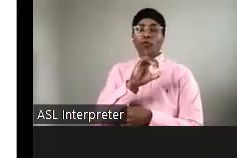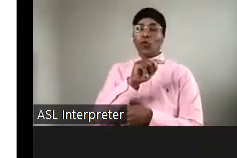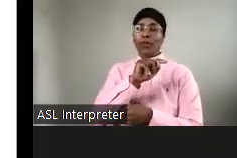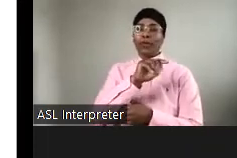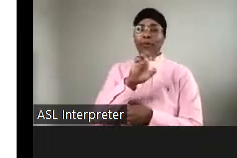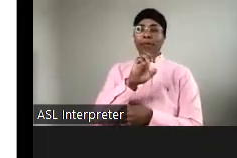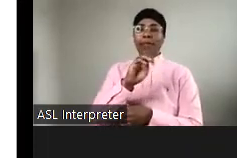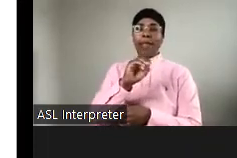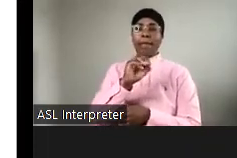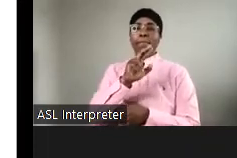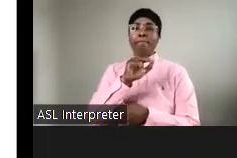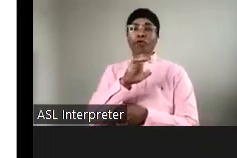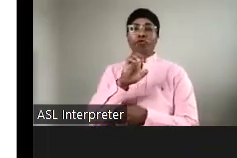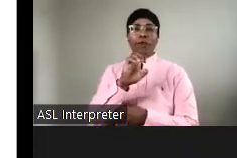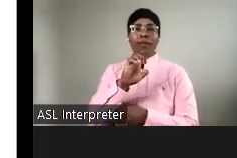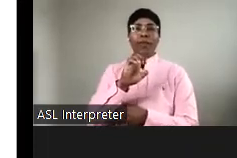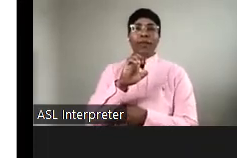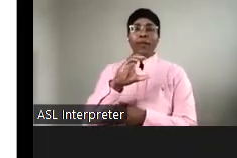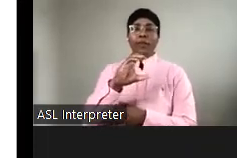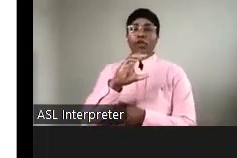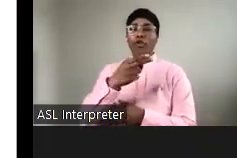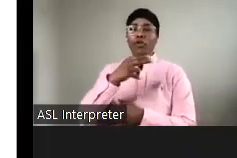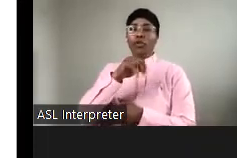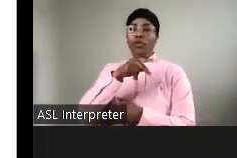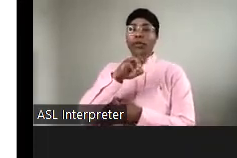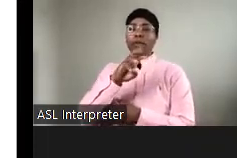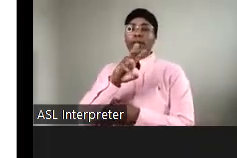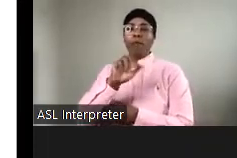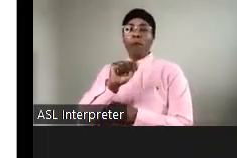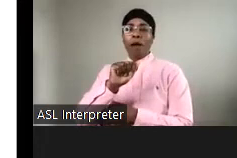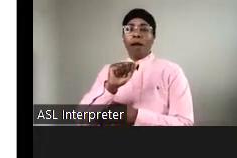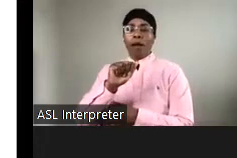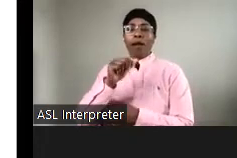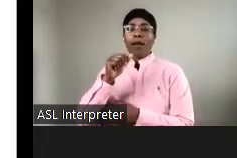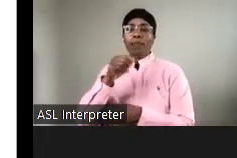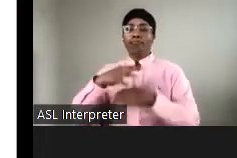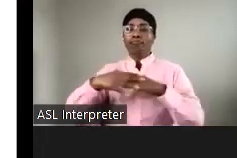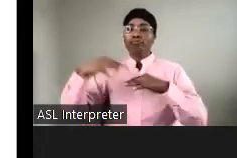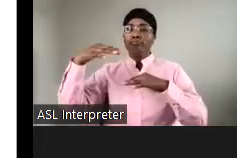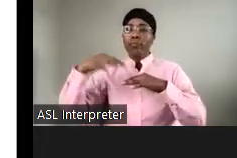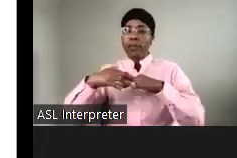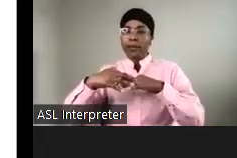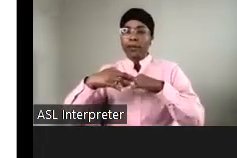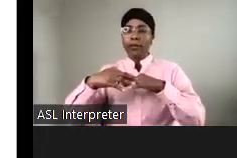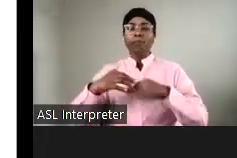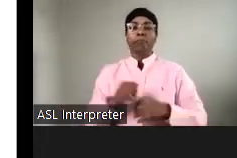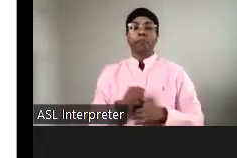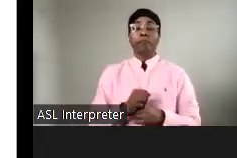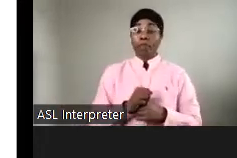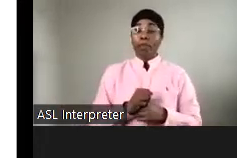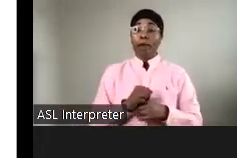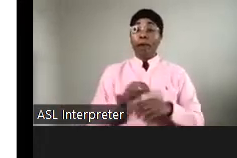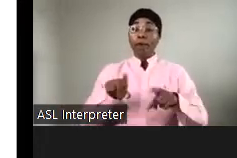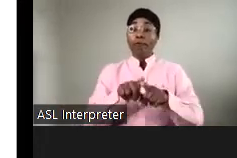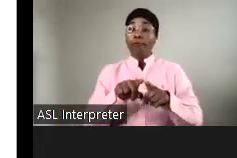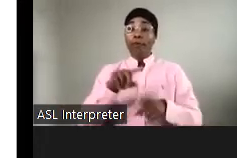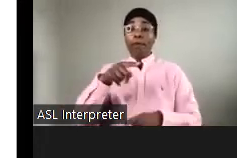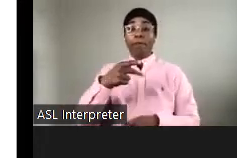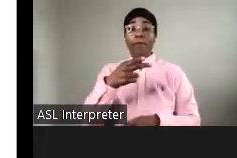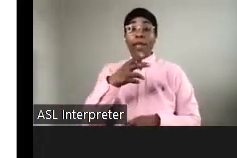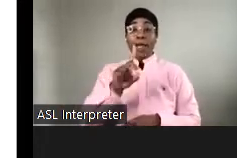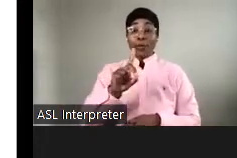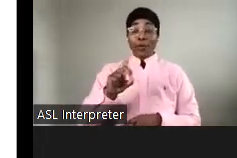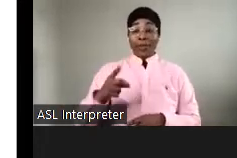can't seem to say no to additional responsibilities. So he's also a PhD candidate. He's